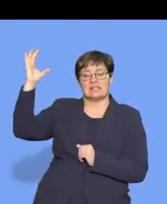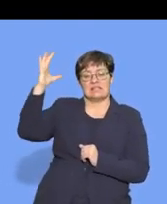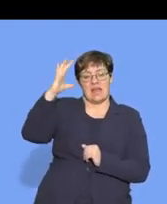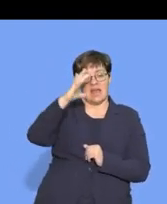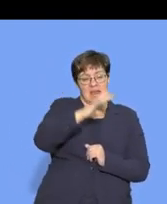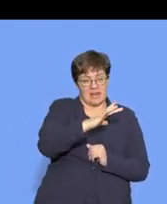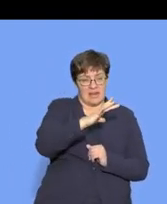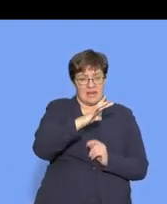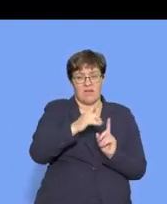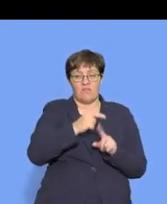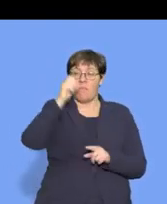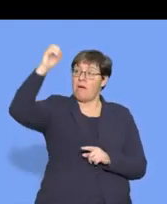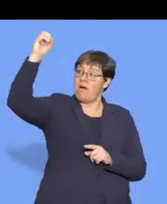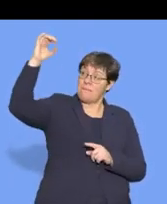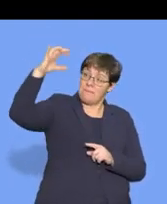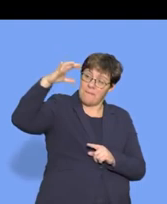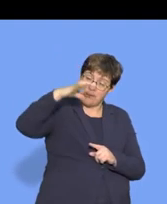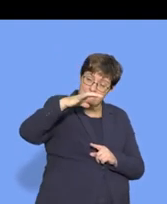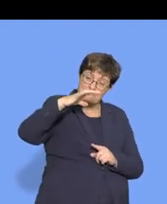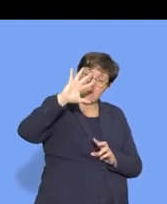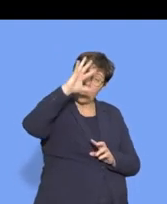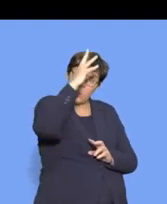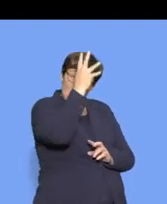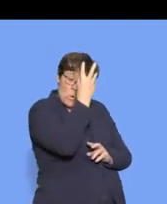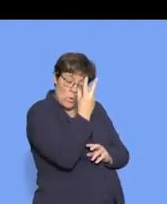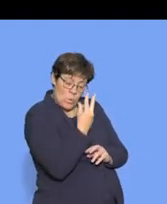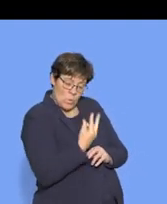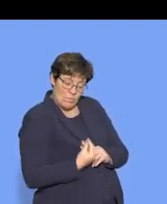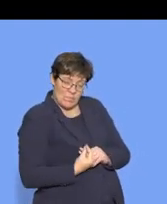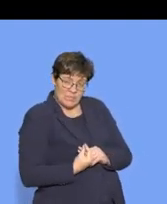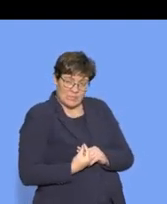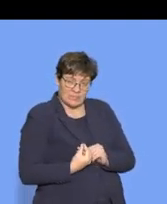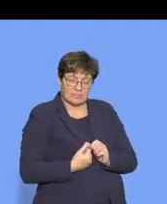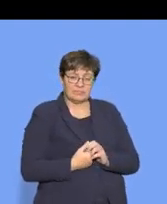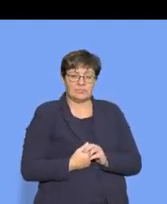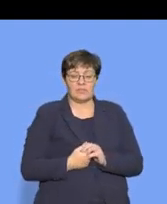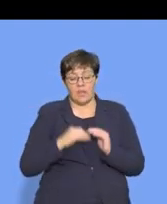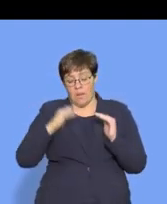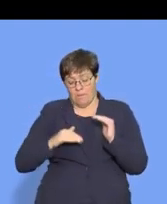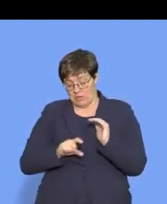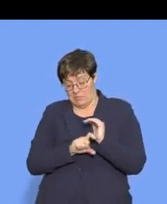from here and falls on those leaves. The bottom cells,